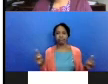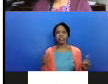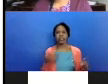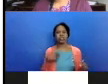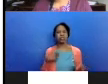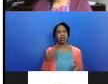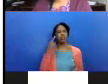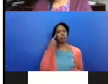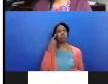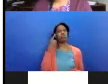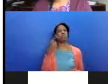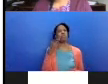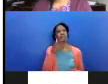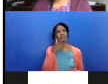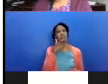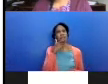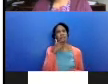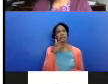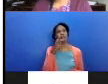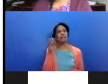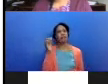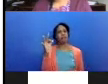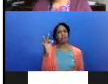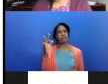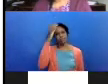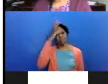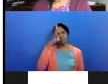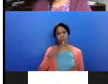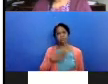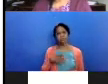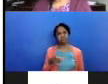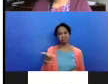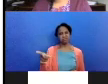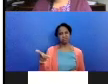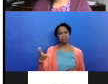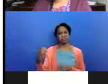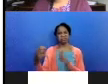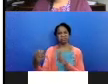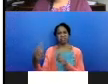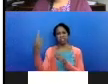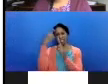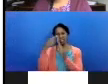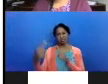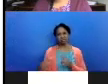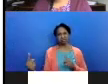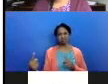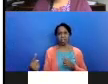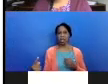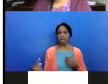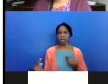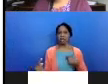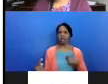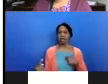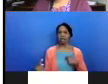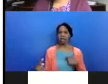me, or when they say things that I'm like uncomfortable with. Do I want them to treat their partners like this, like I'm treating the men in group? And